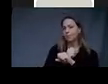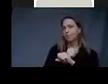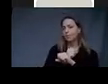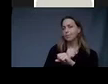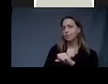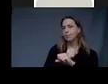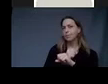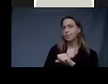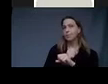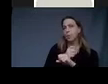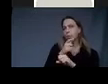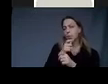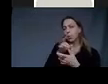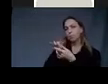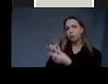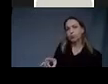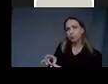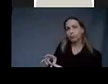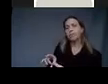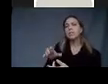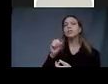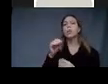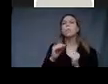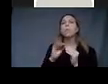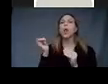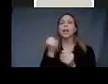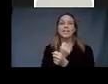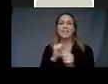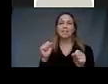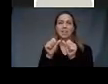the dog is loyal to. So it's a safety figure.